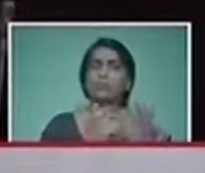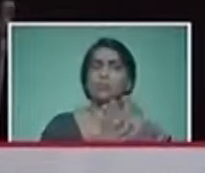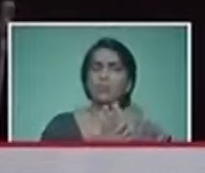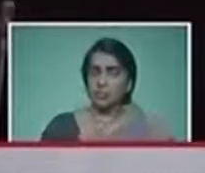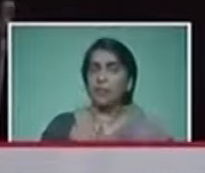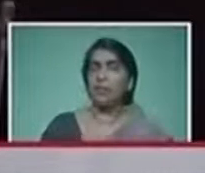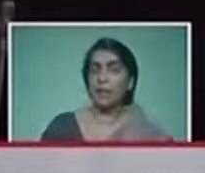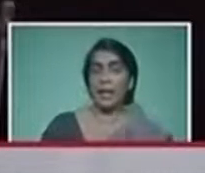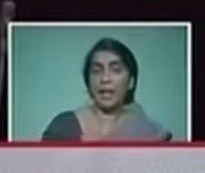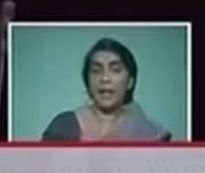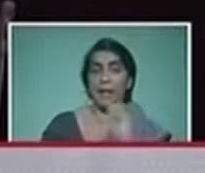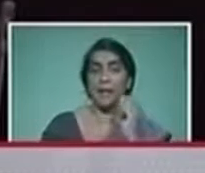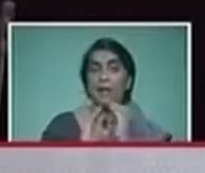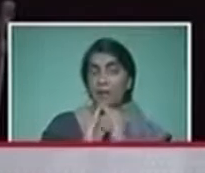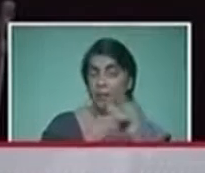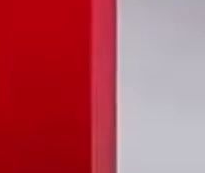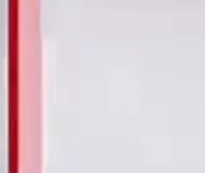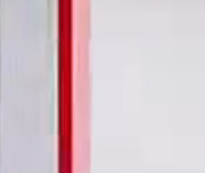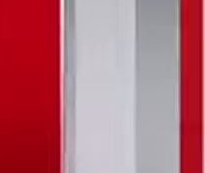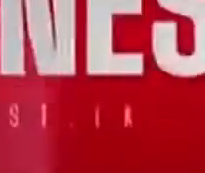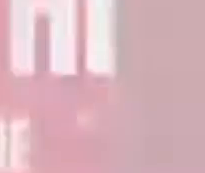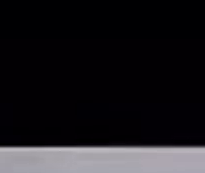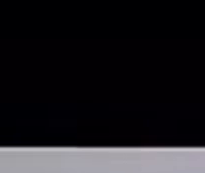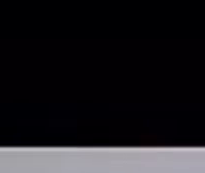will be arrested, assures minister.